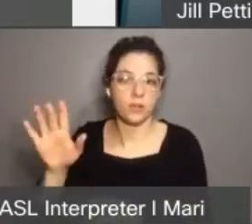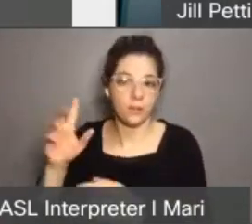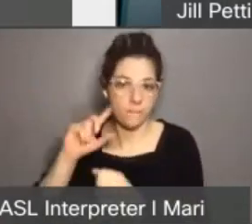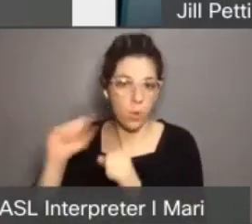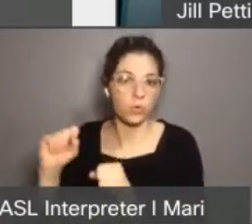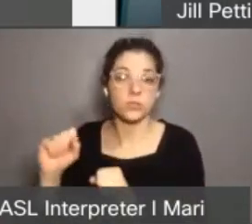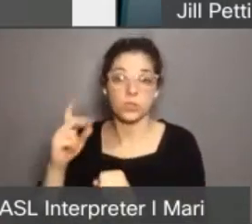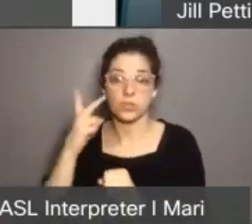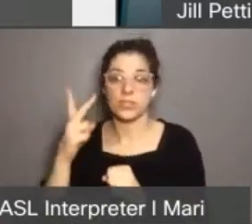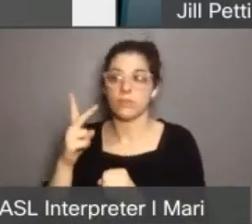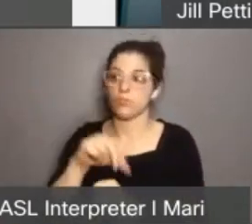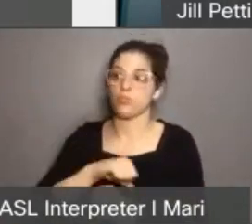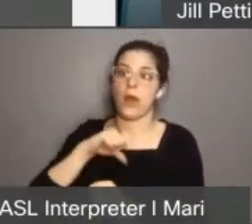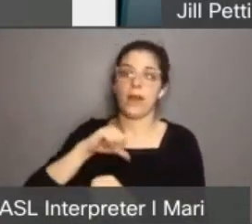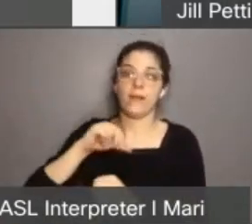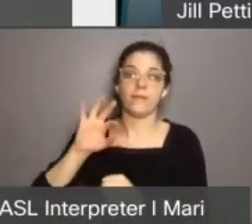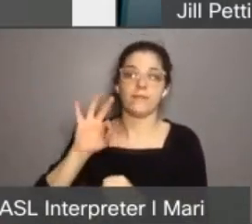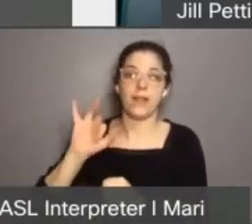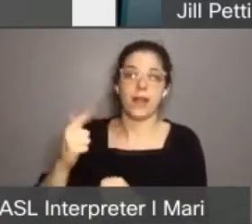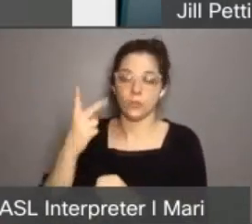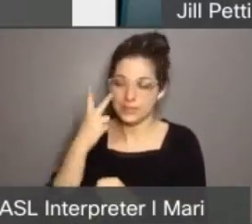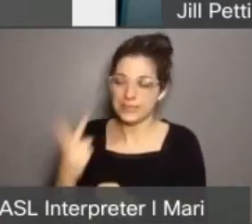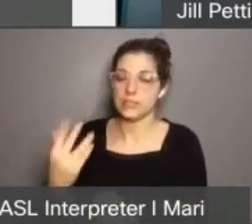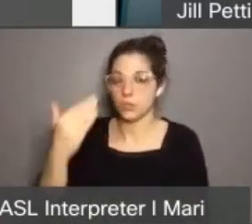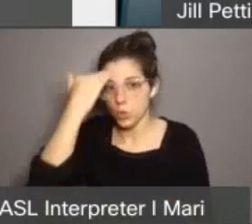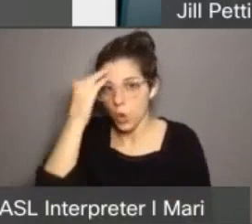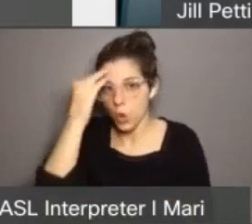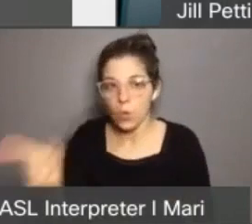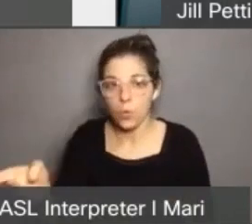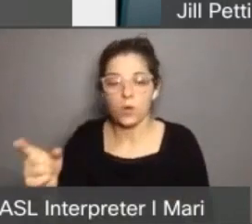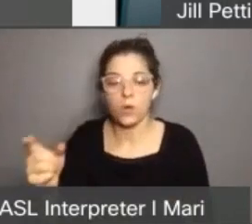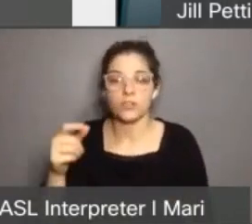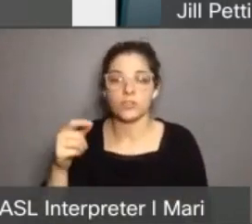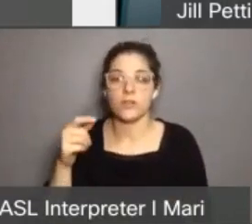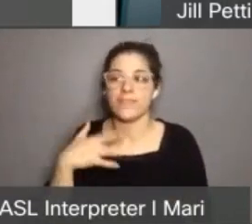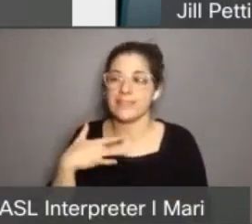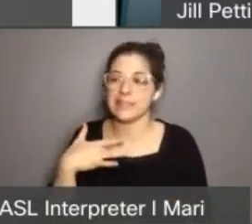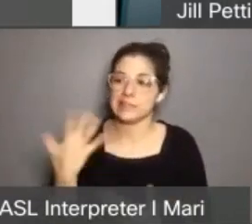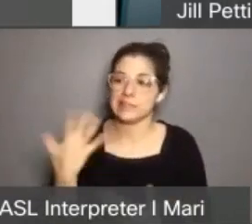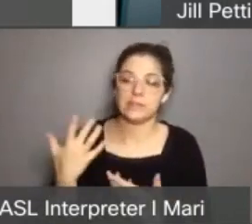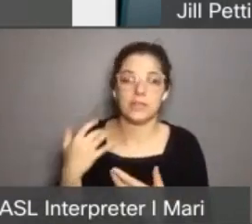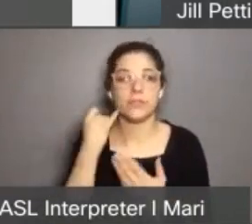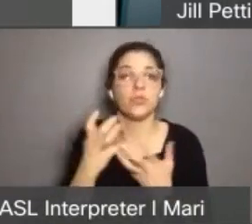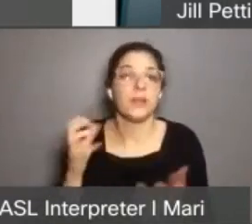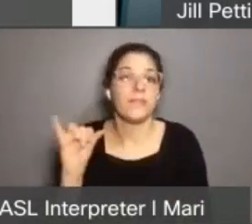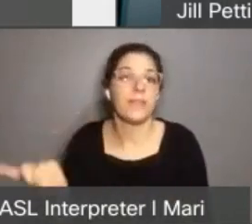when you see the pride flag, you just think of it, and it's like oversaturating the market. If you put too many like yellow slogans